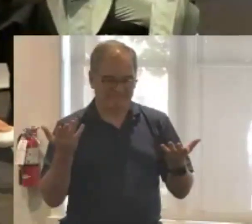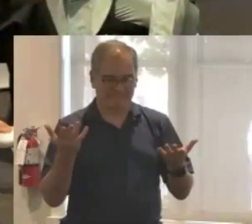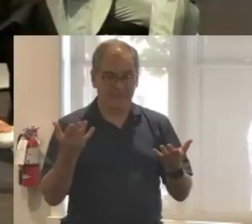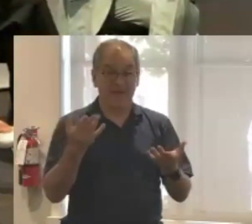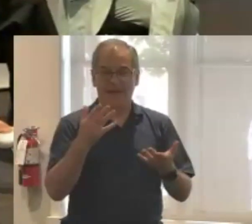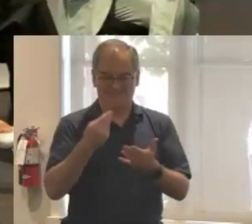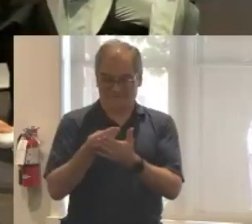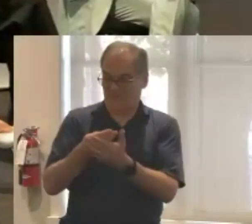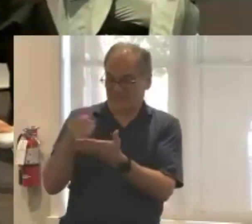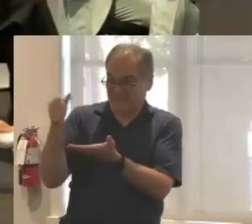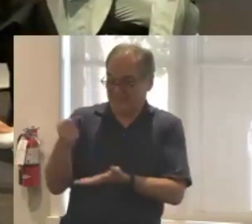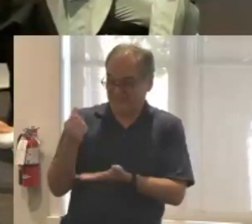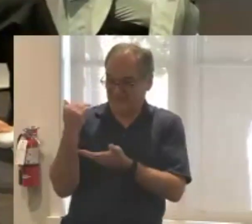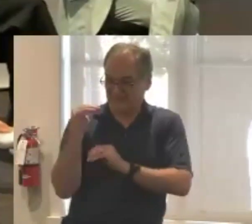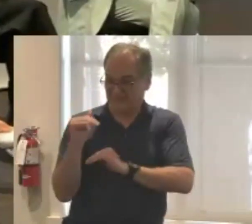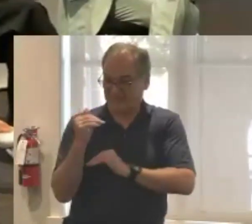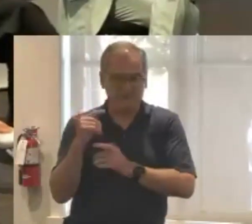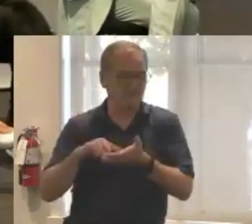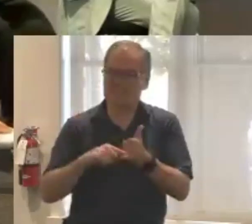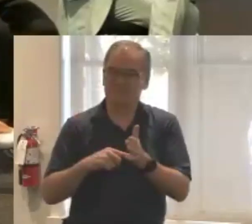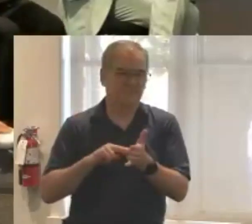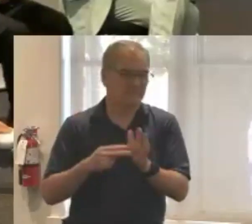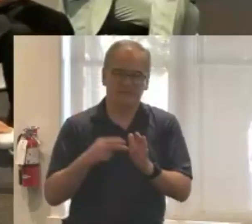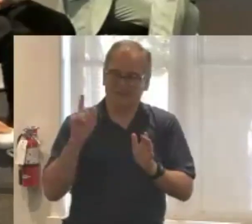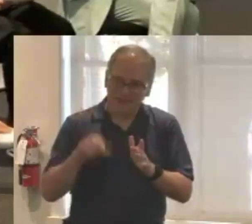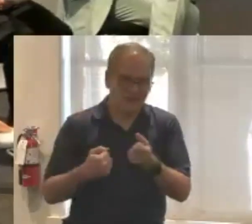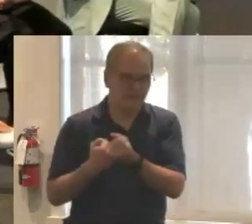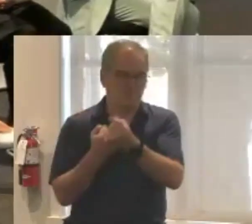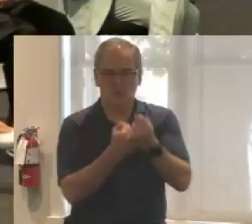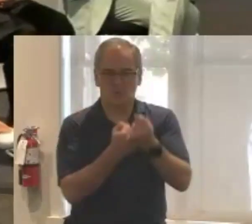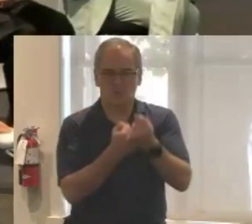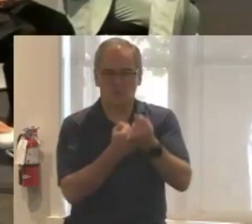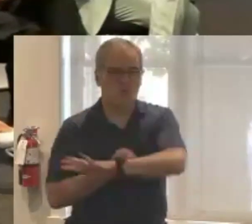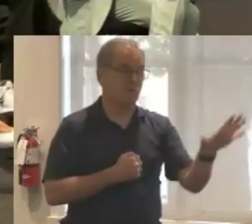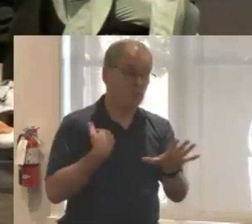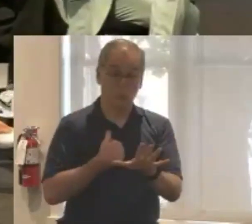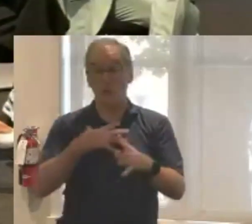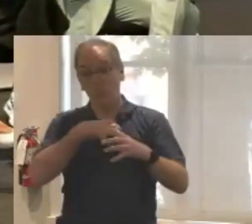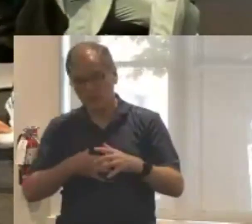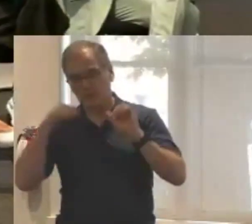I think we draw a huge line. It makes it really challenging to support the way we really like.